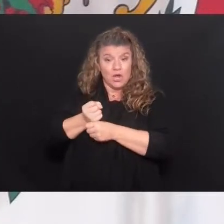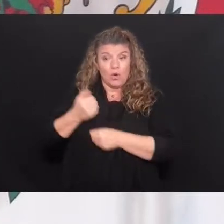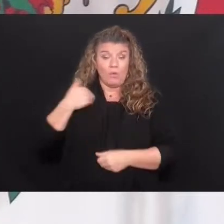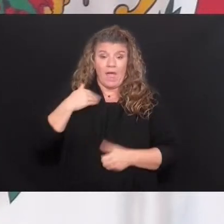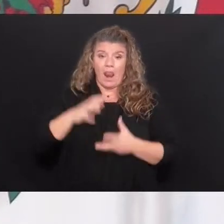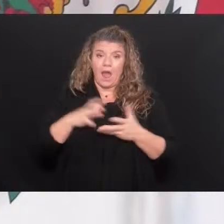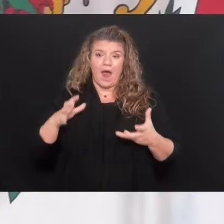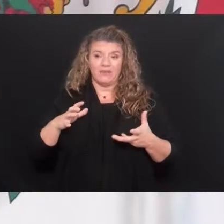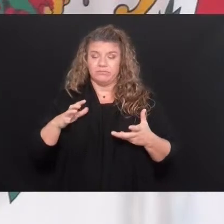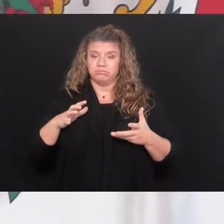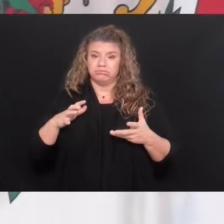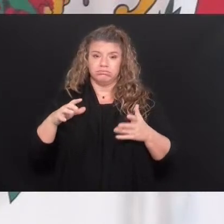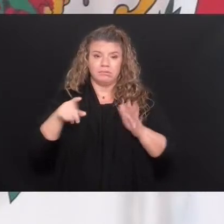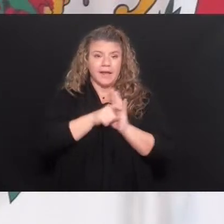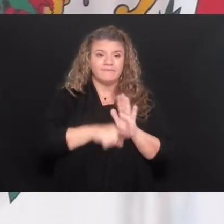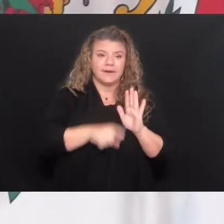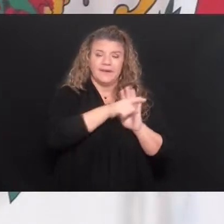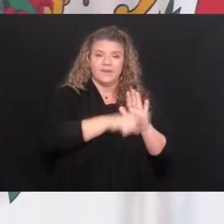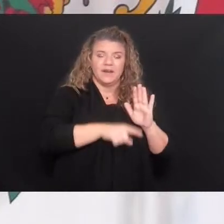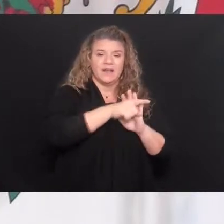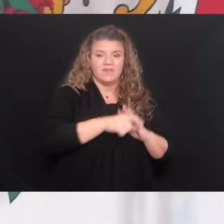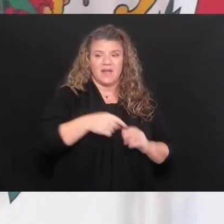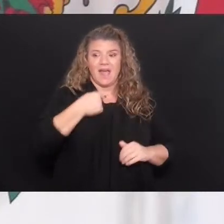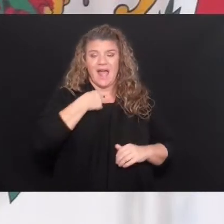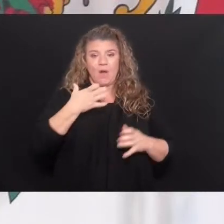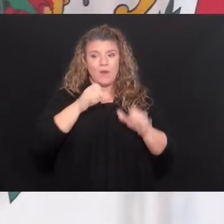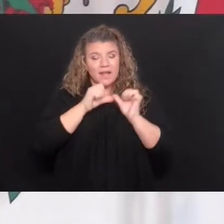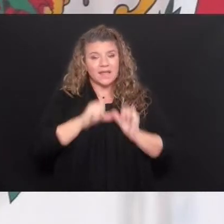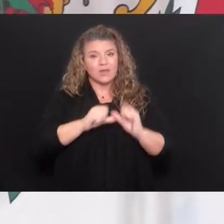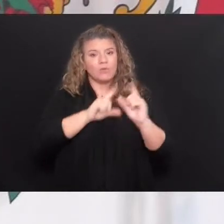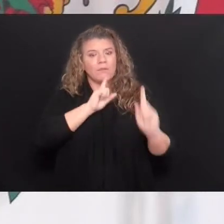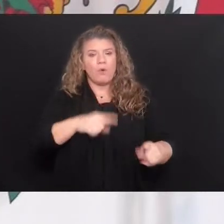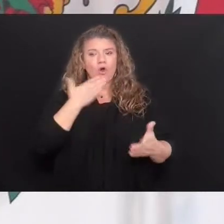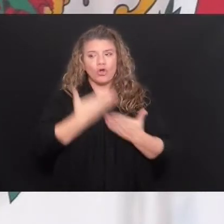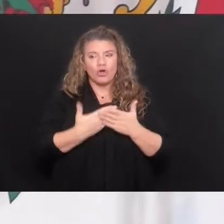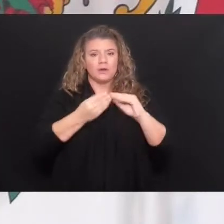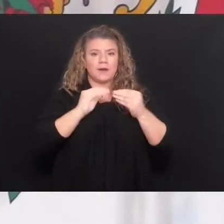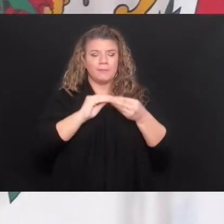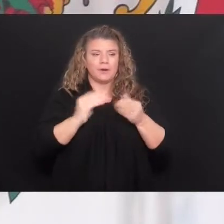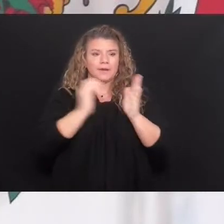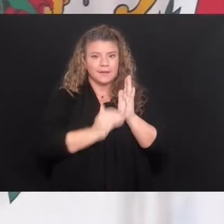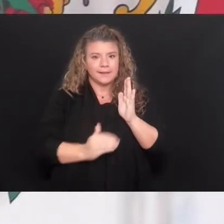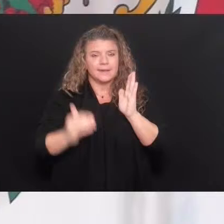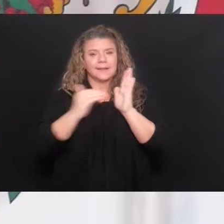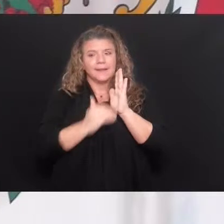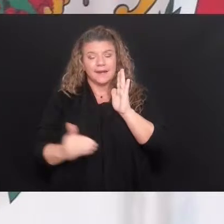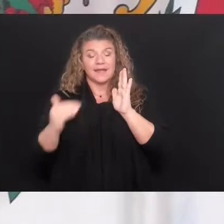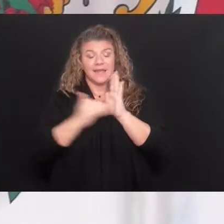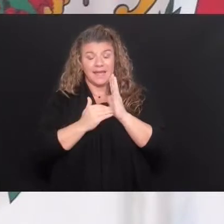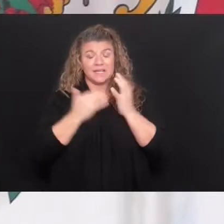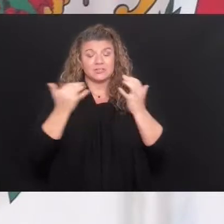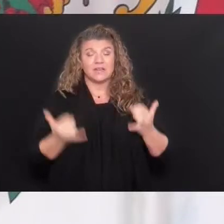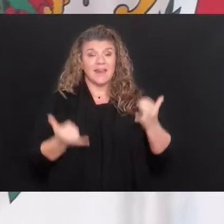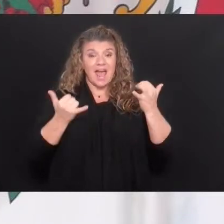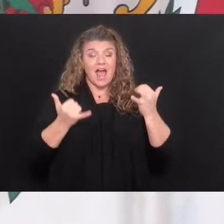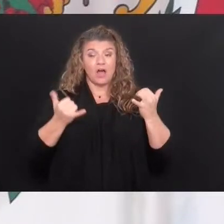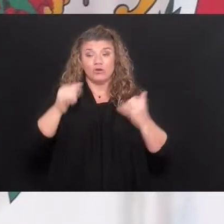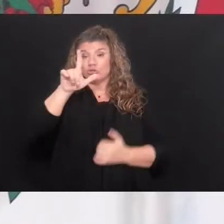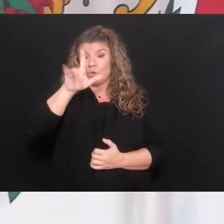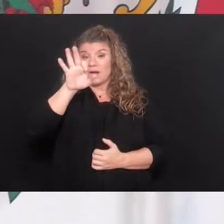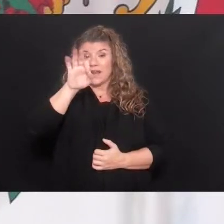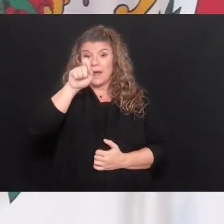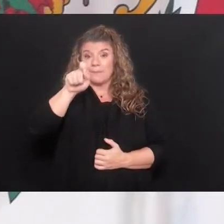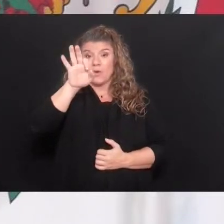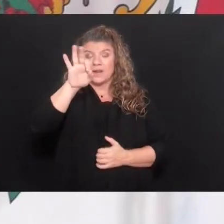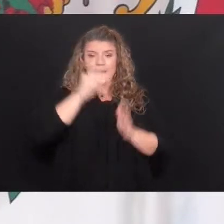and gloom, and all I continue to do is just report to you good number after good number. We came in at